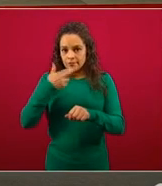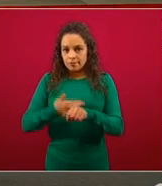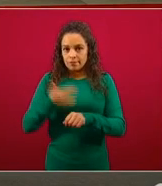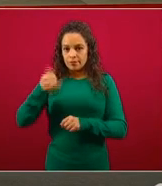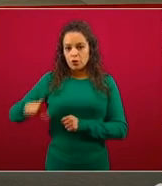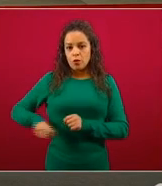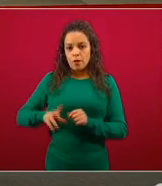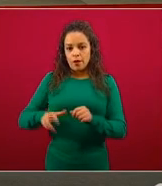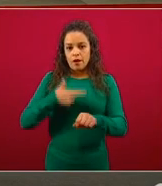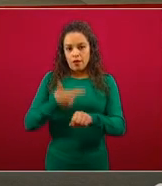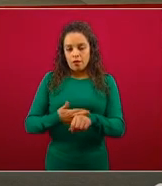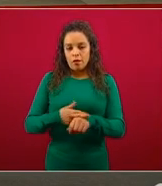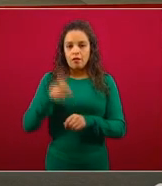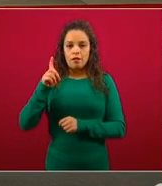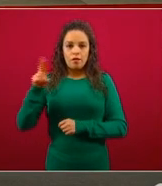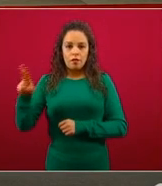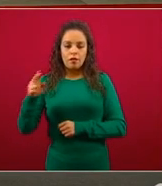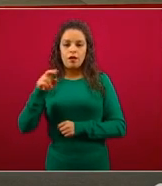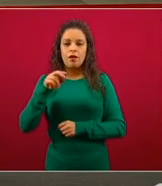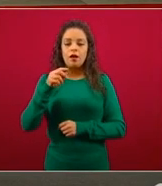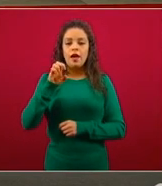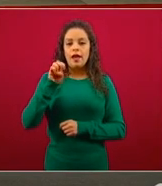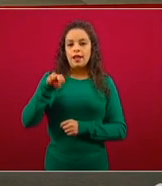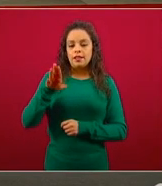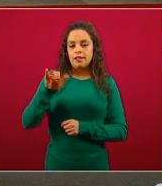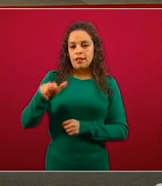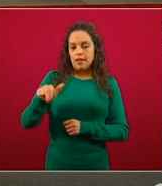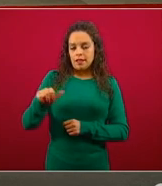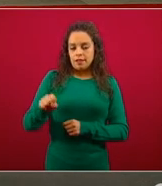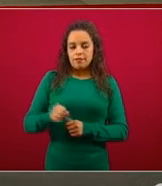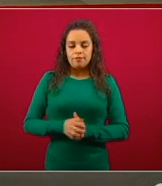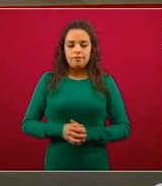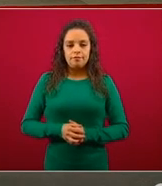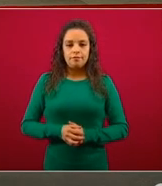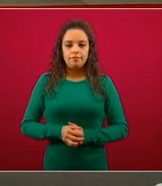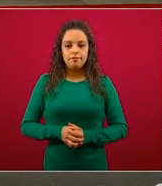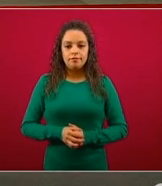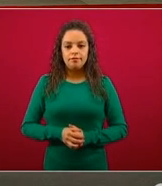and to their head doctor in Encinas.